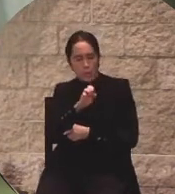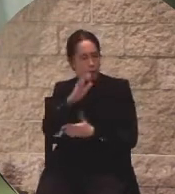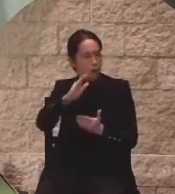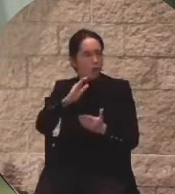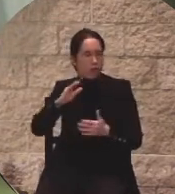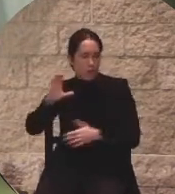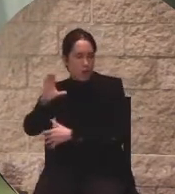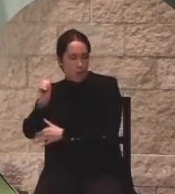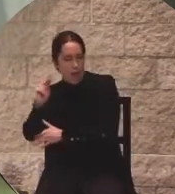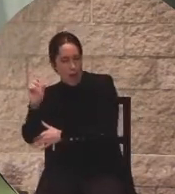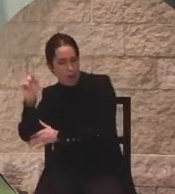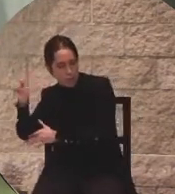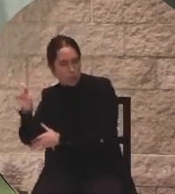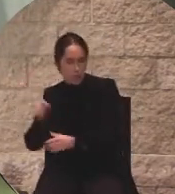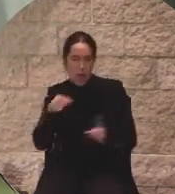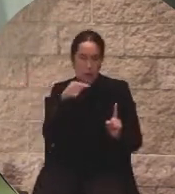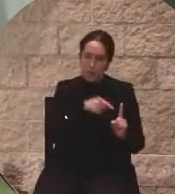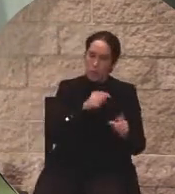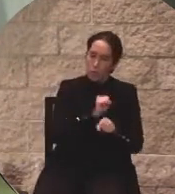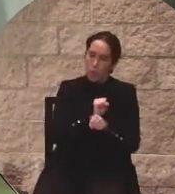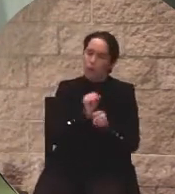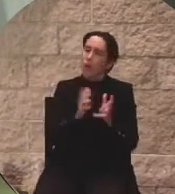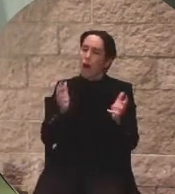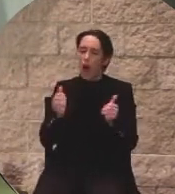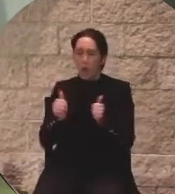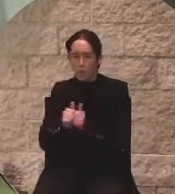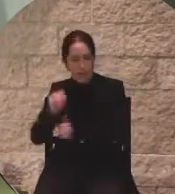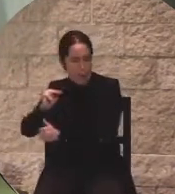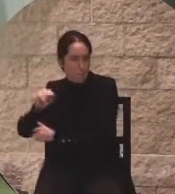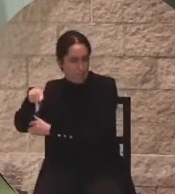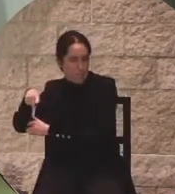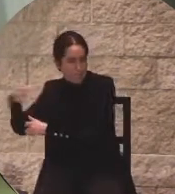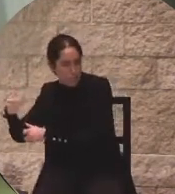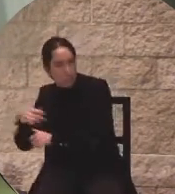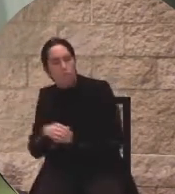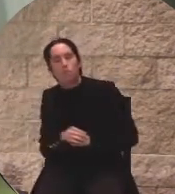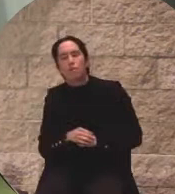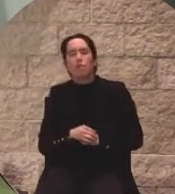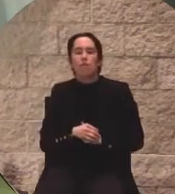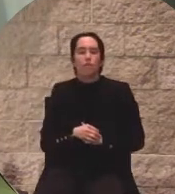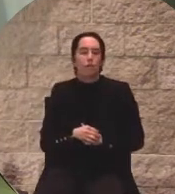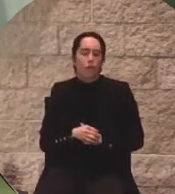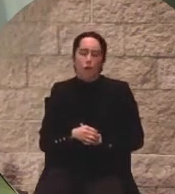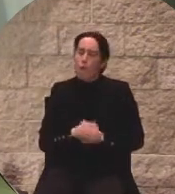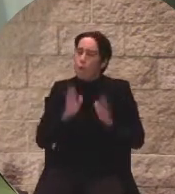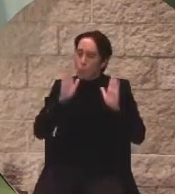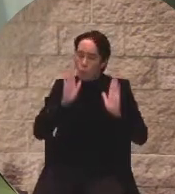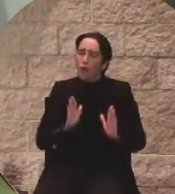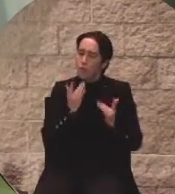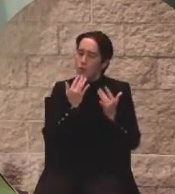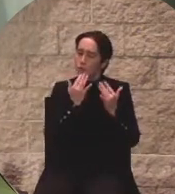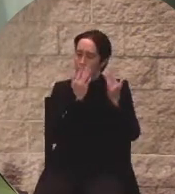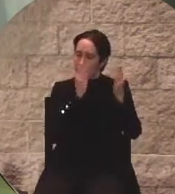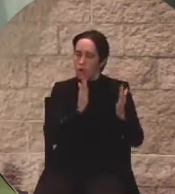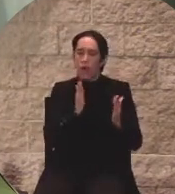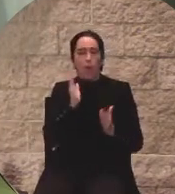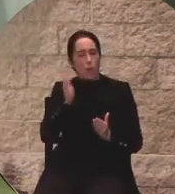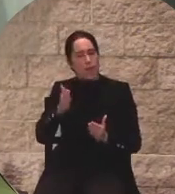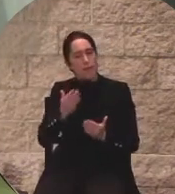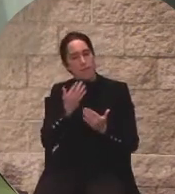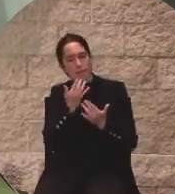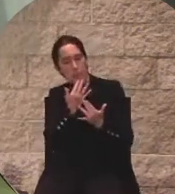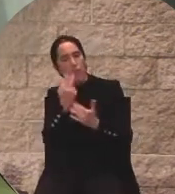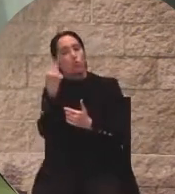know, Prince. And she's a wonderful vocalist. She's going to do two songs, Stevie Wonder's This Christmas,